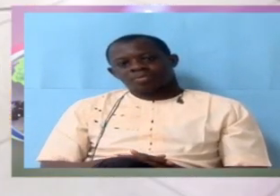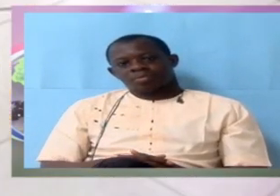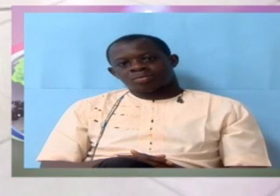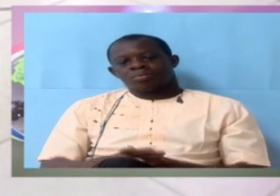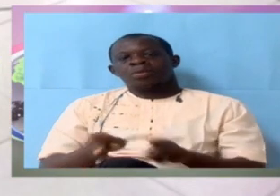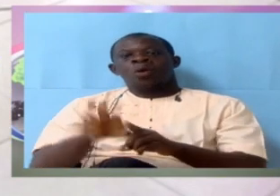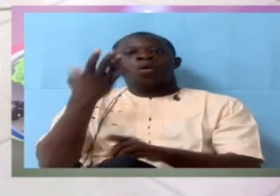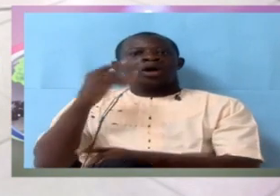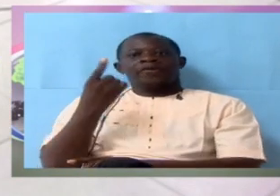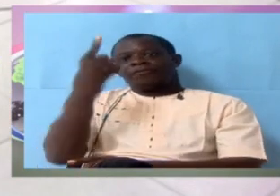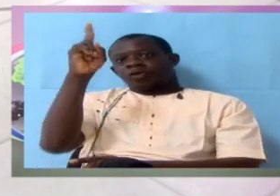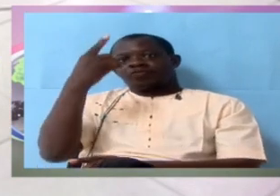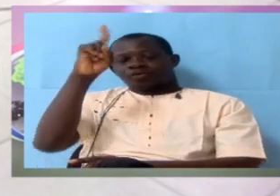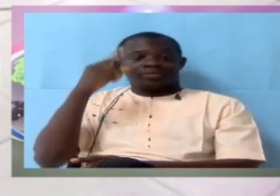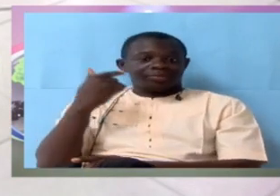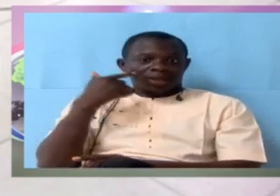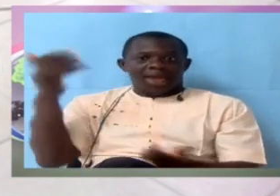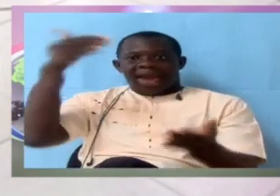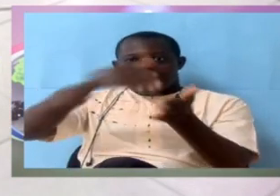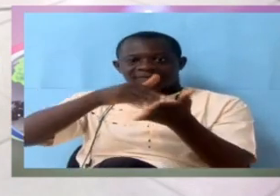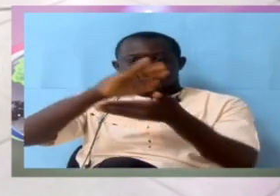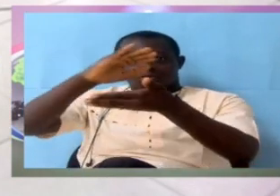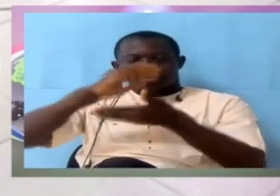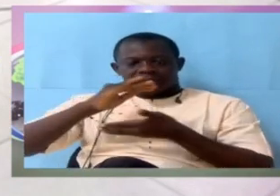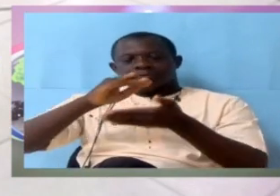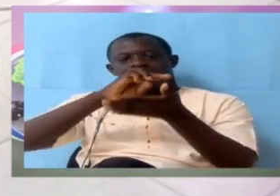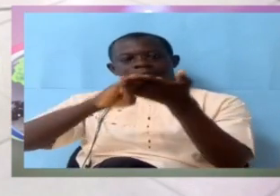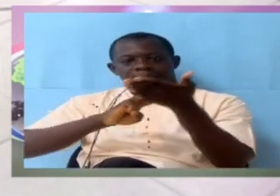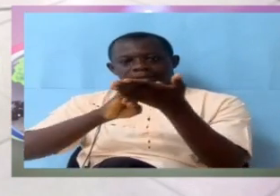When we went there for the first day to take medicine,